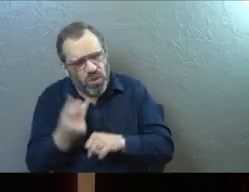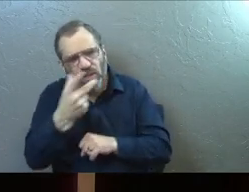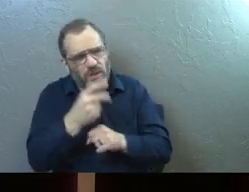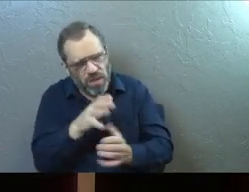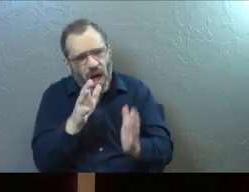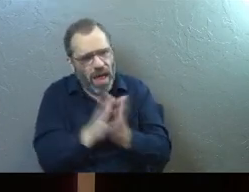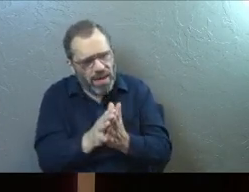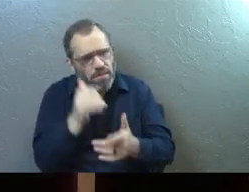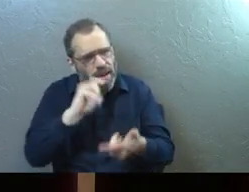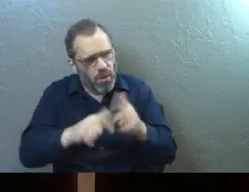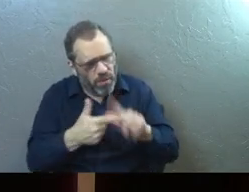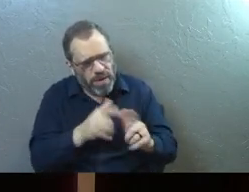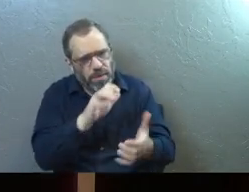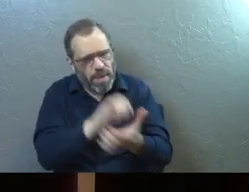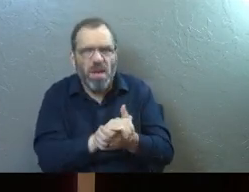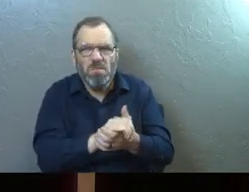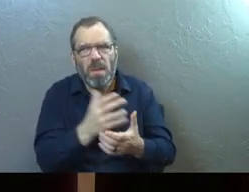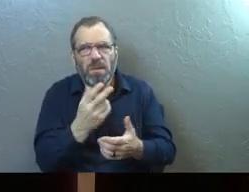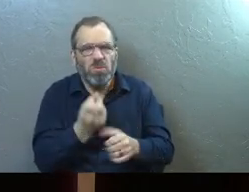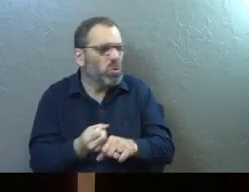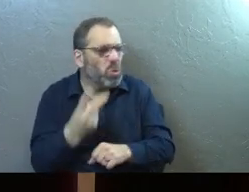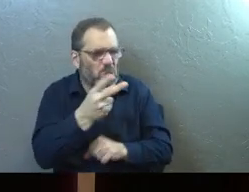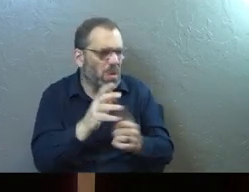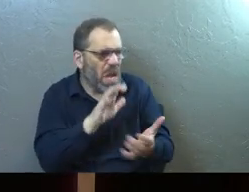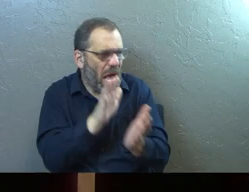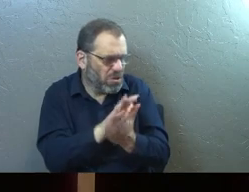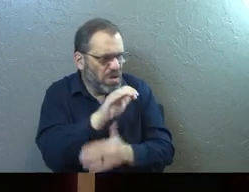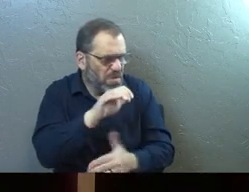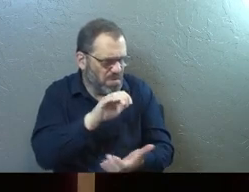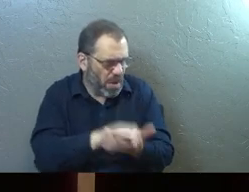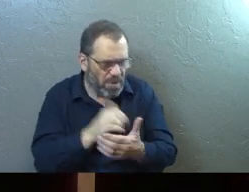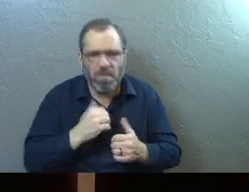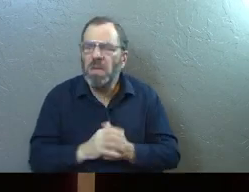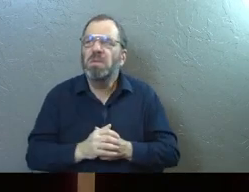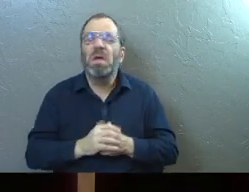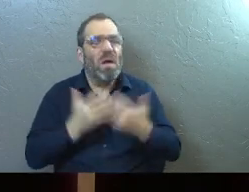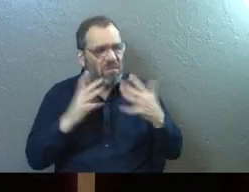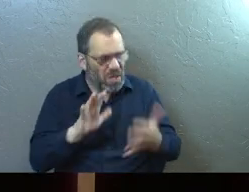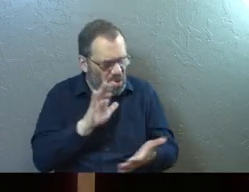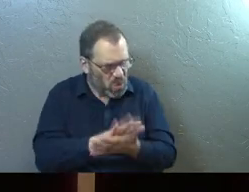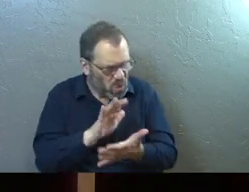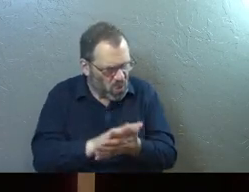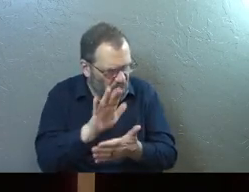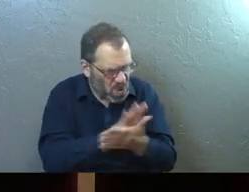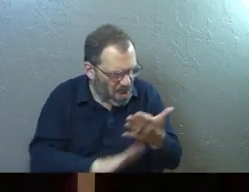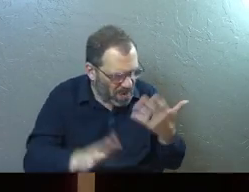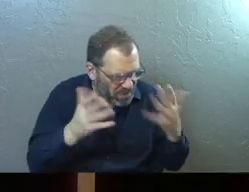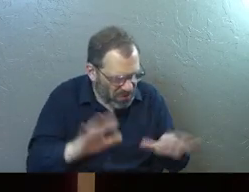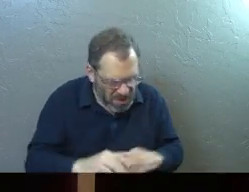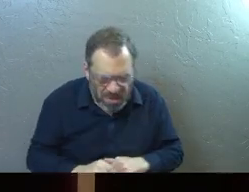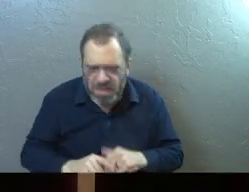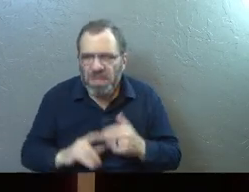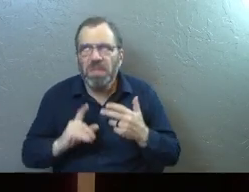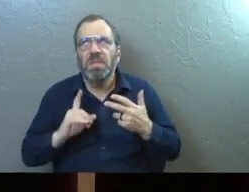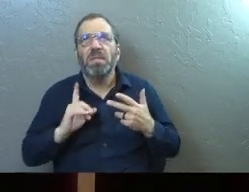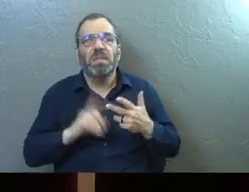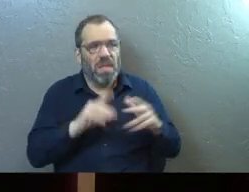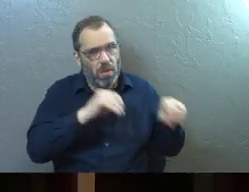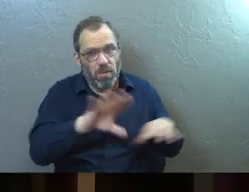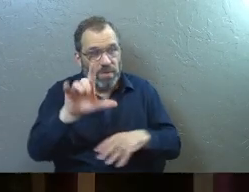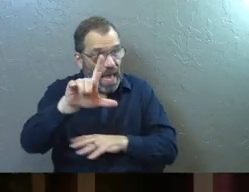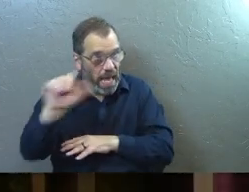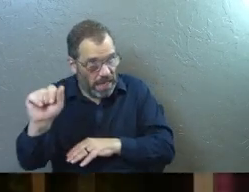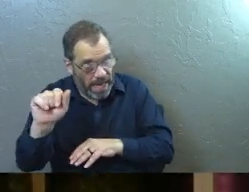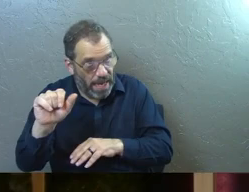to Sarah, maybe a little sooner, maybe 2 years, probably more like it. I'll propose to Sarah. We'll finish out some school stuff. And then we'll move to